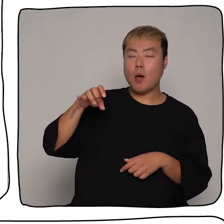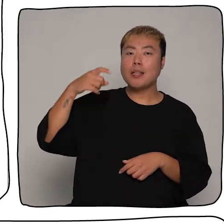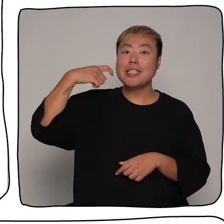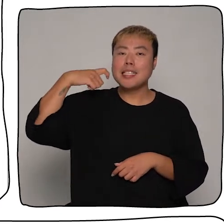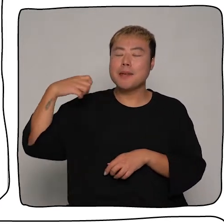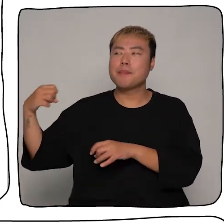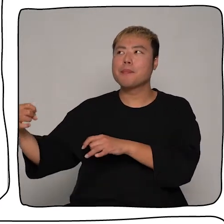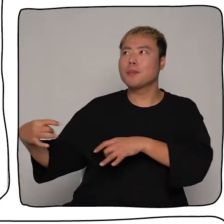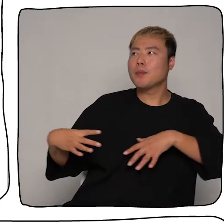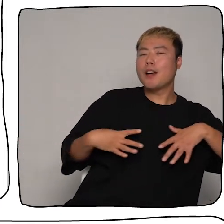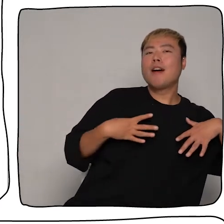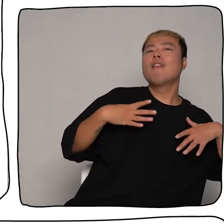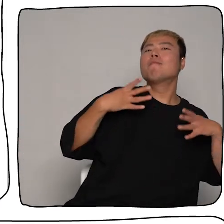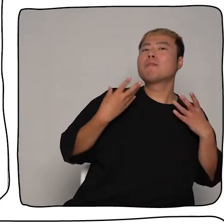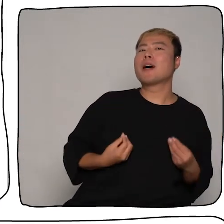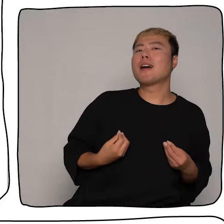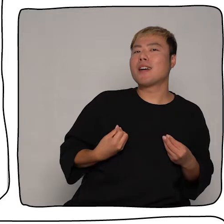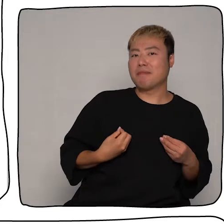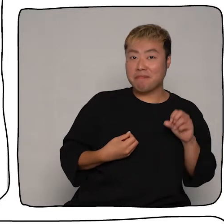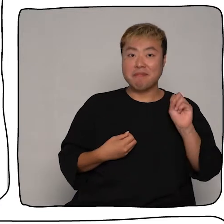of Jareo to me.